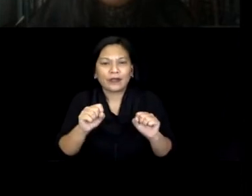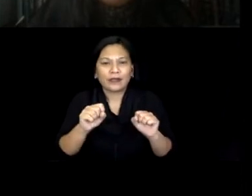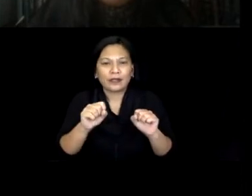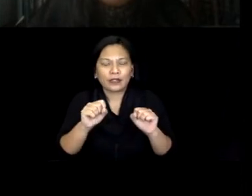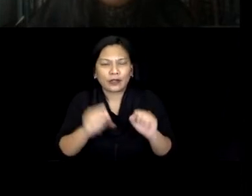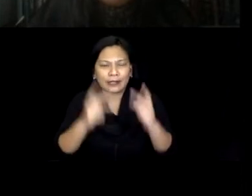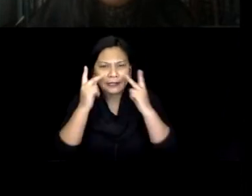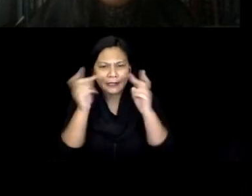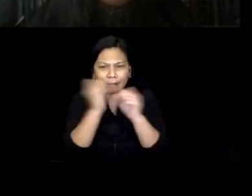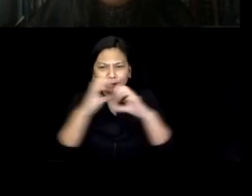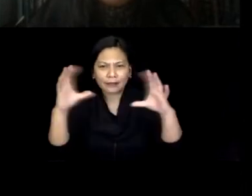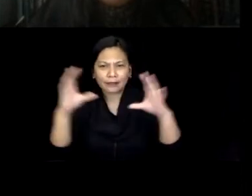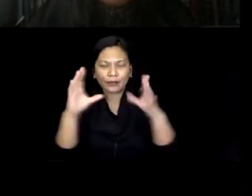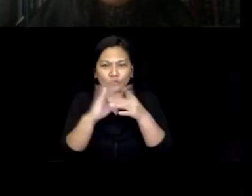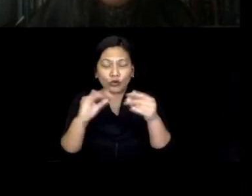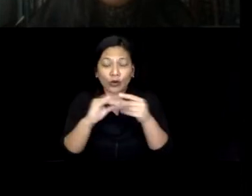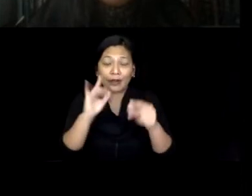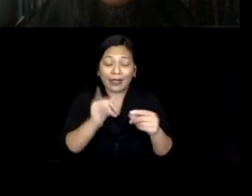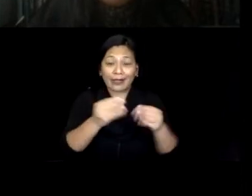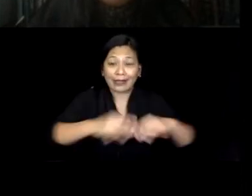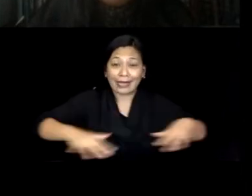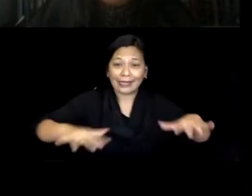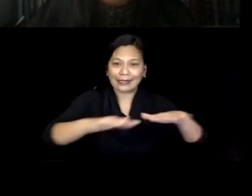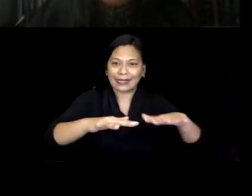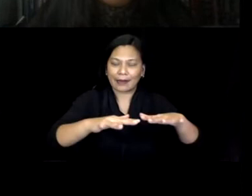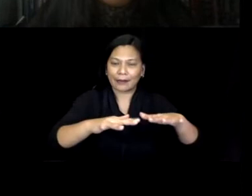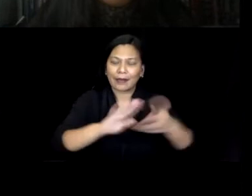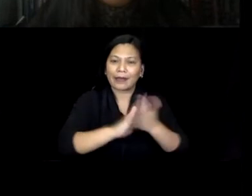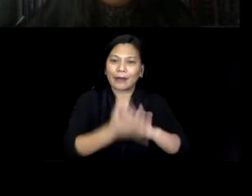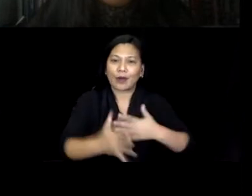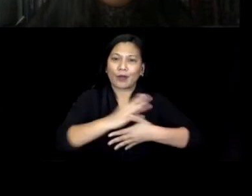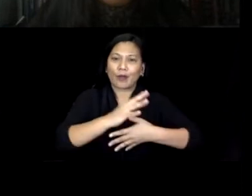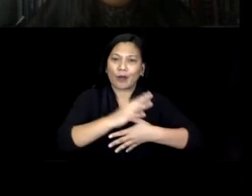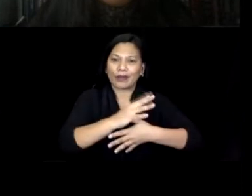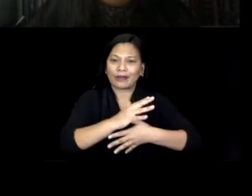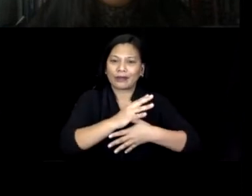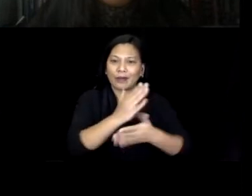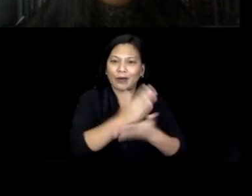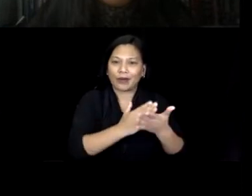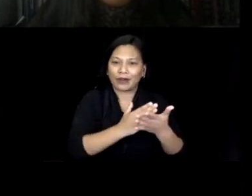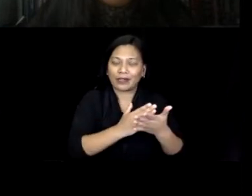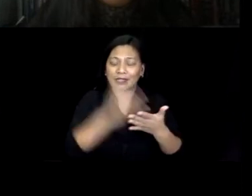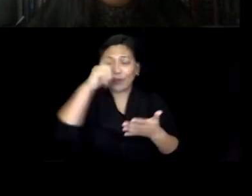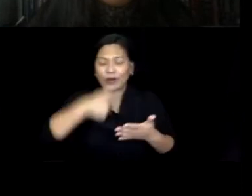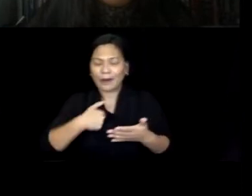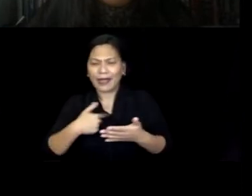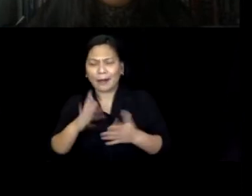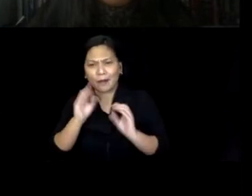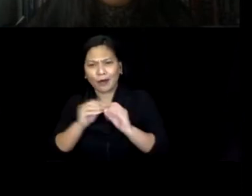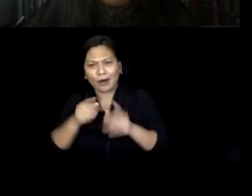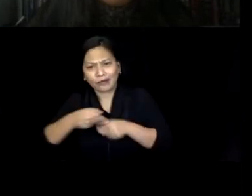is foregrounded, and it's not just like, I don't know, because I'm a literature person, so like the work